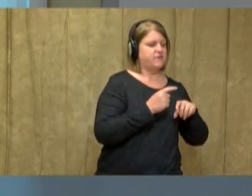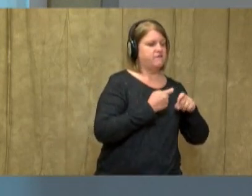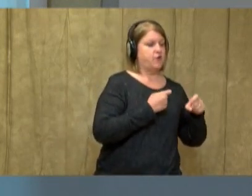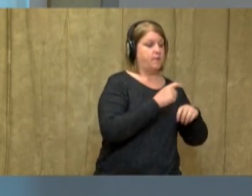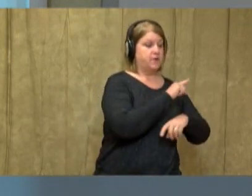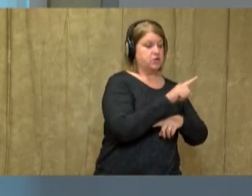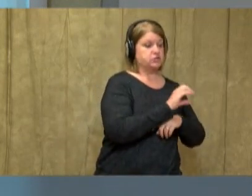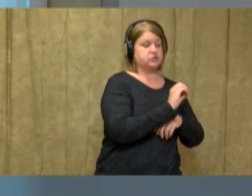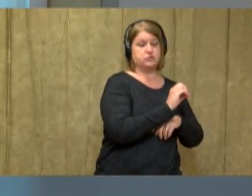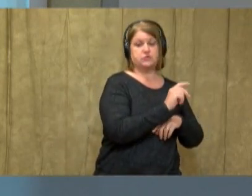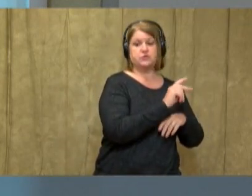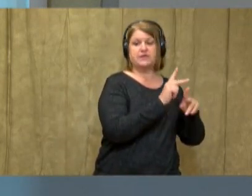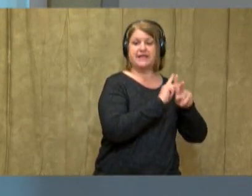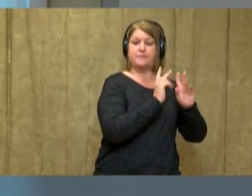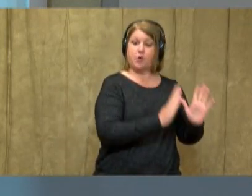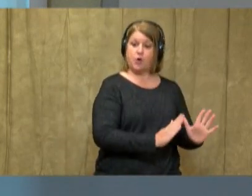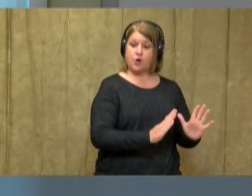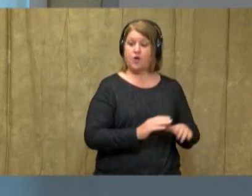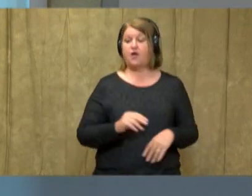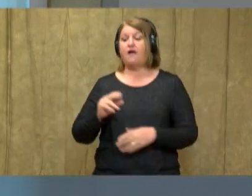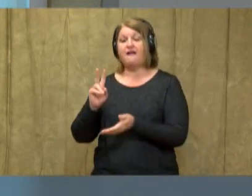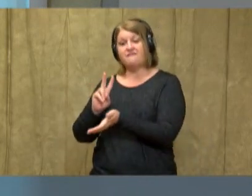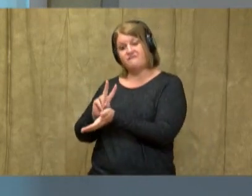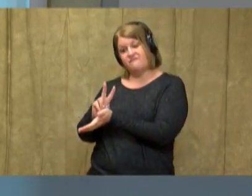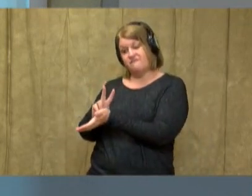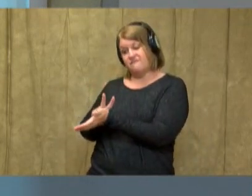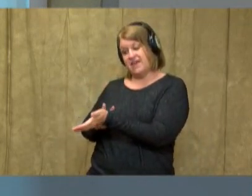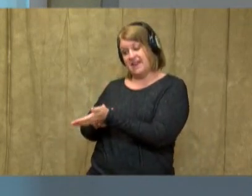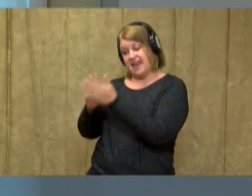Oh, so veterinarians